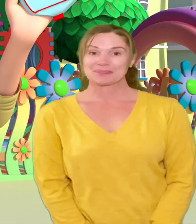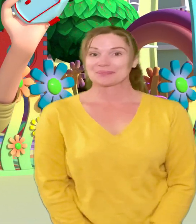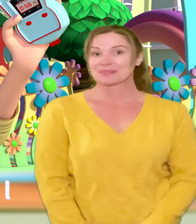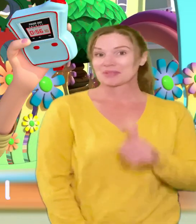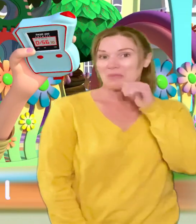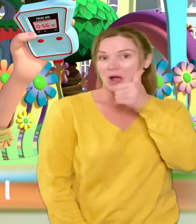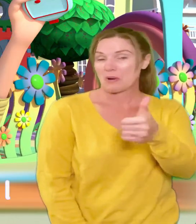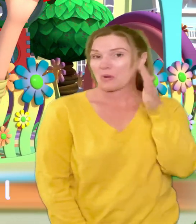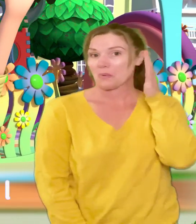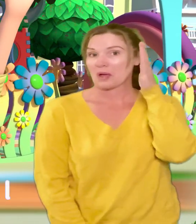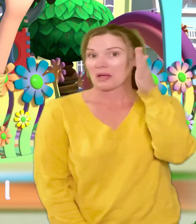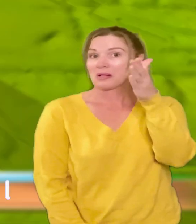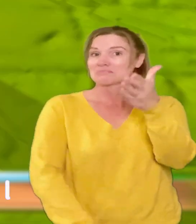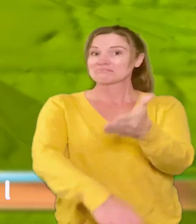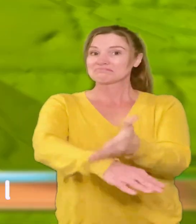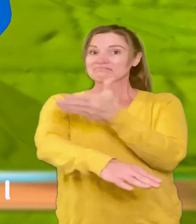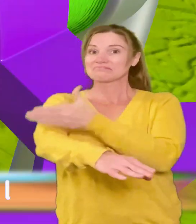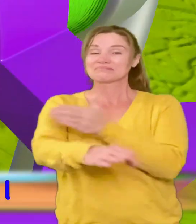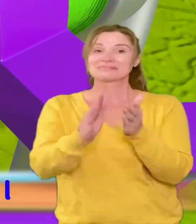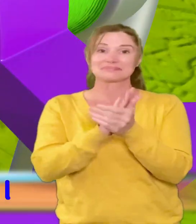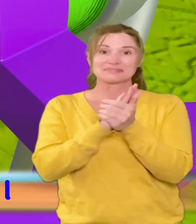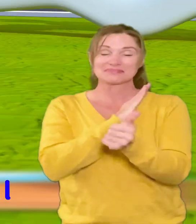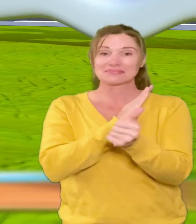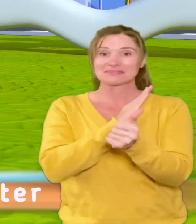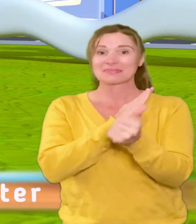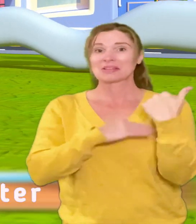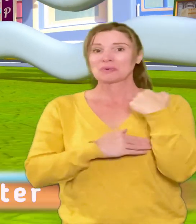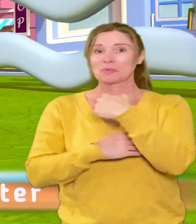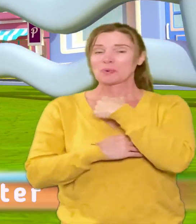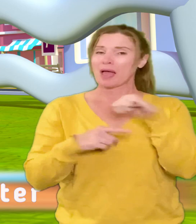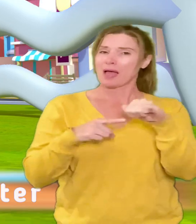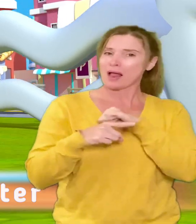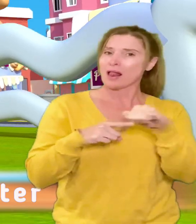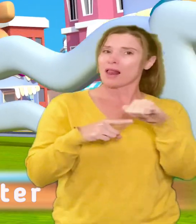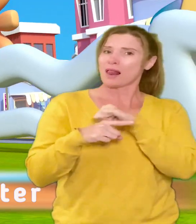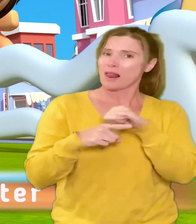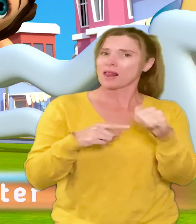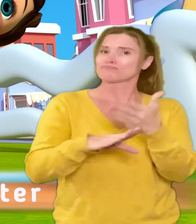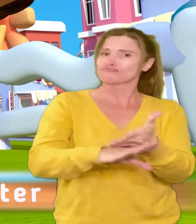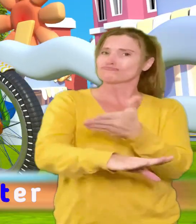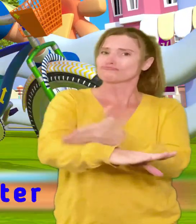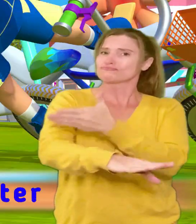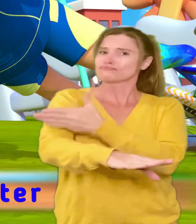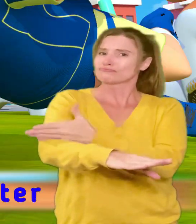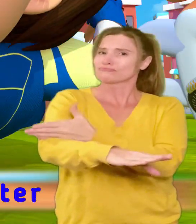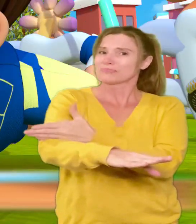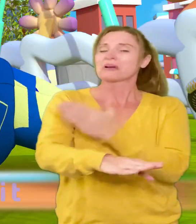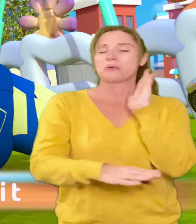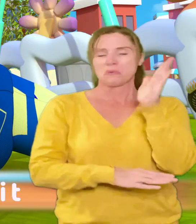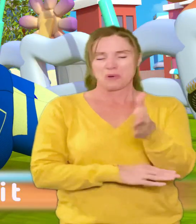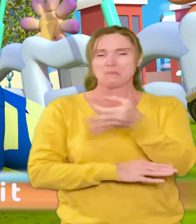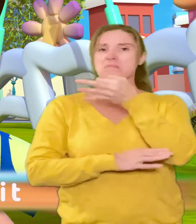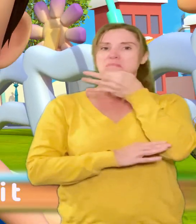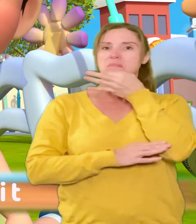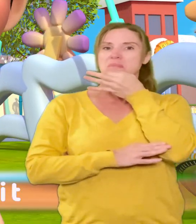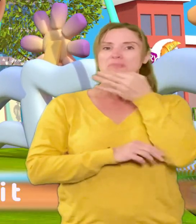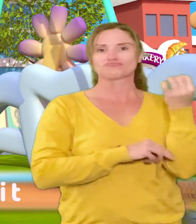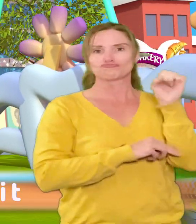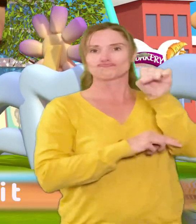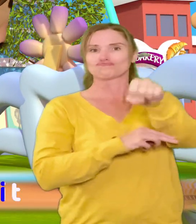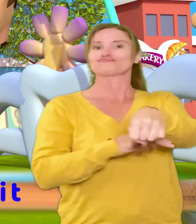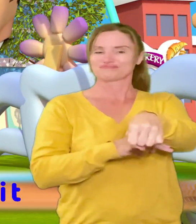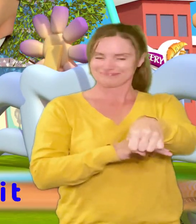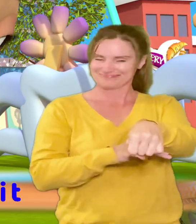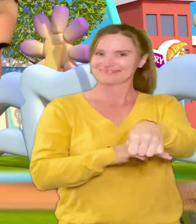Tomorrow will bring up the skill We've been trying to master We'll master it